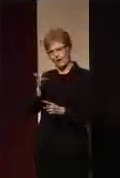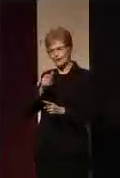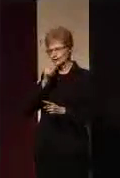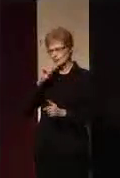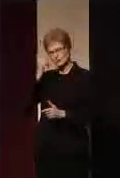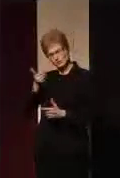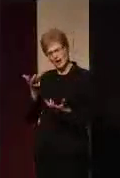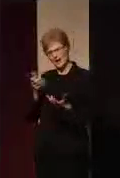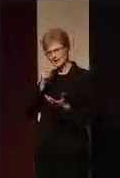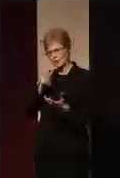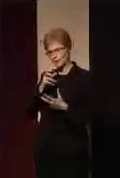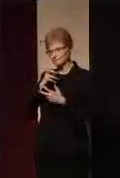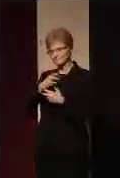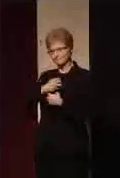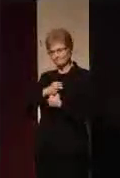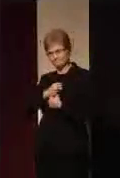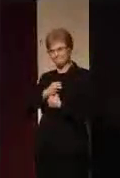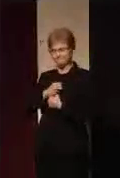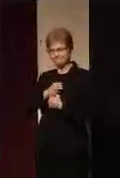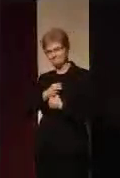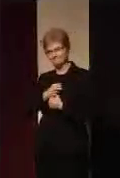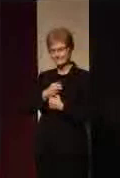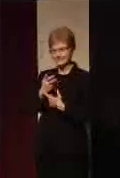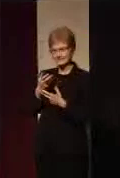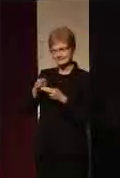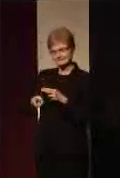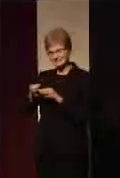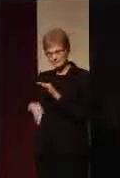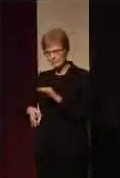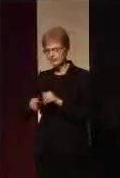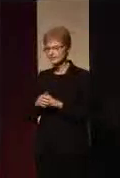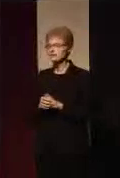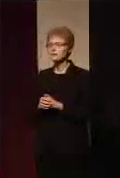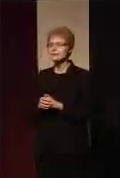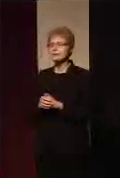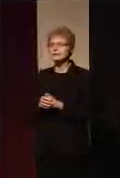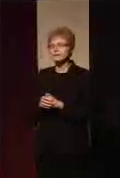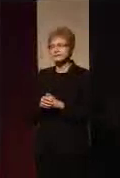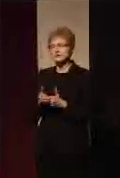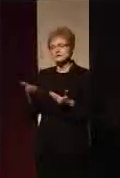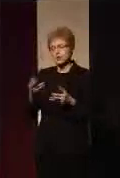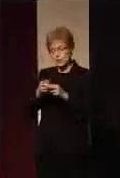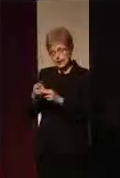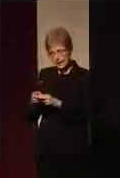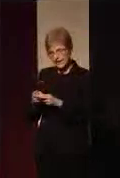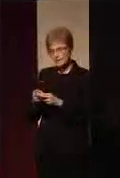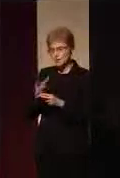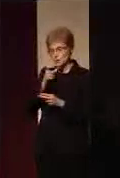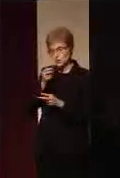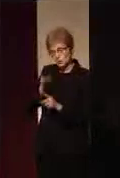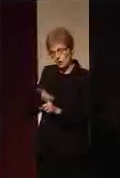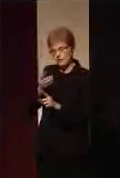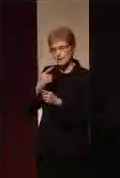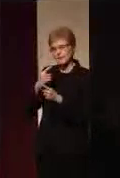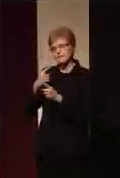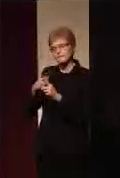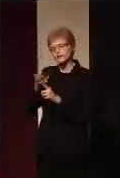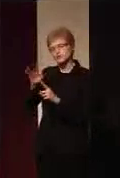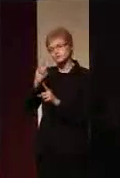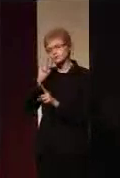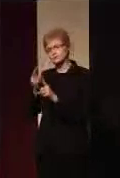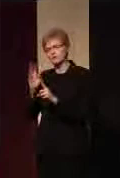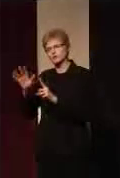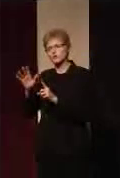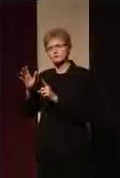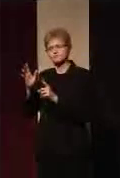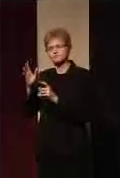be shy, don't hold back, and then if you would be so kind as to give us just your take from your perspective